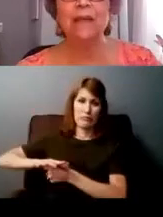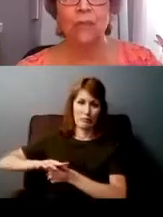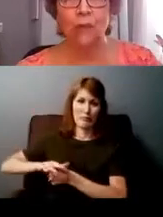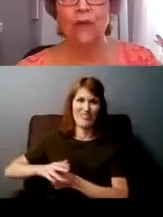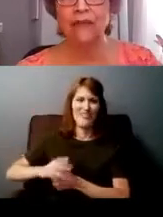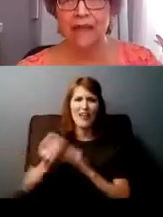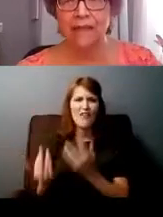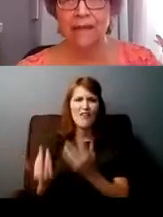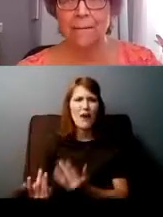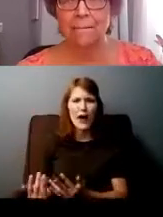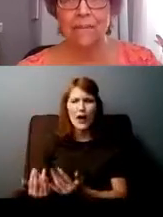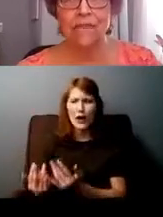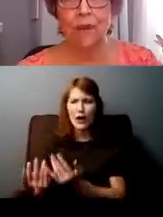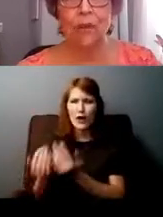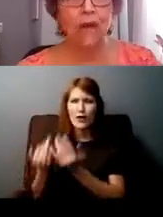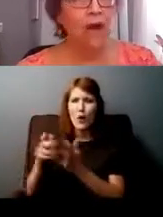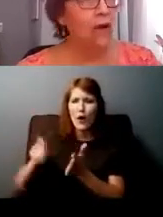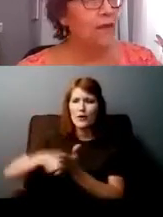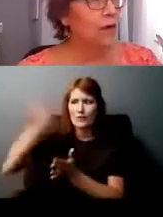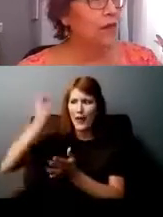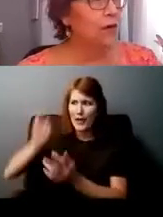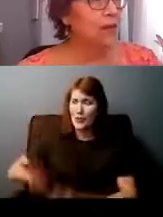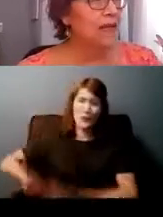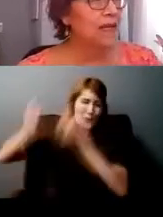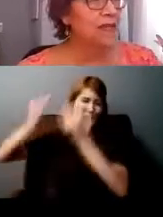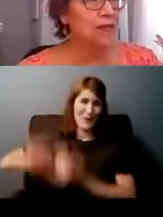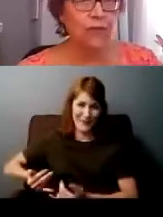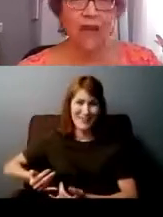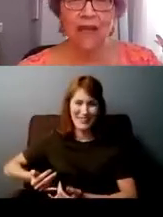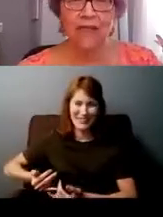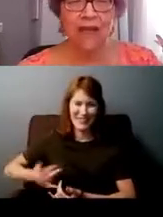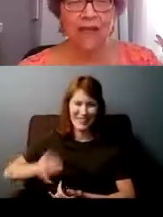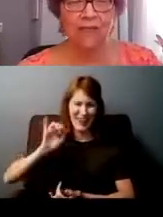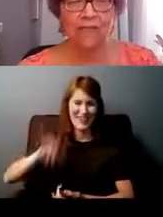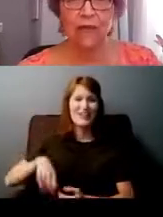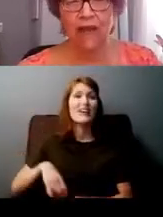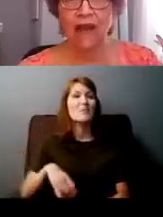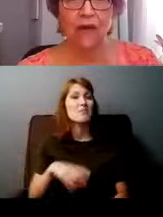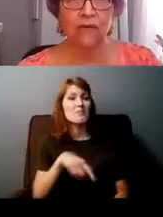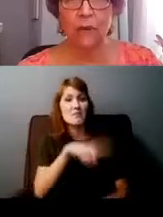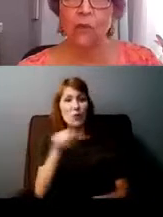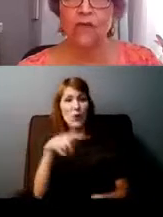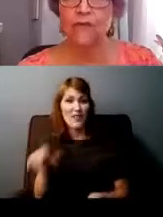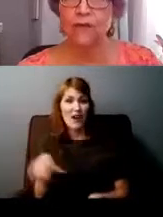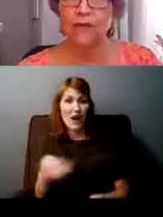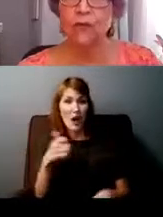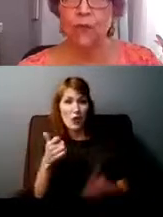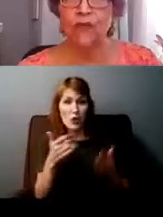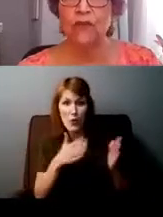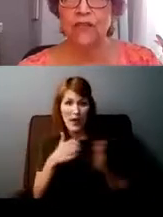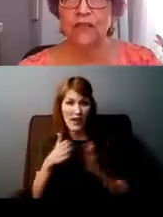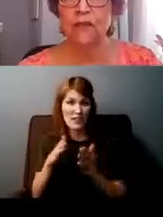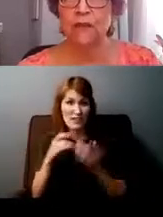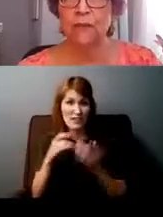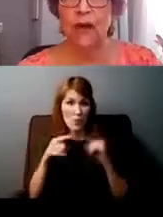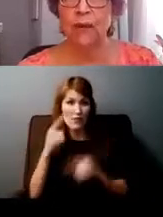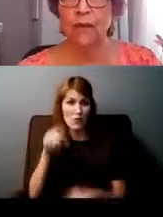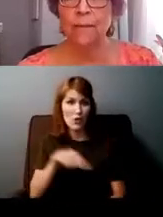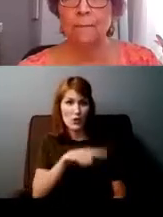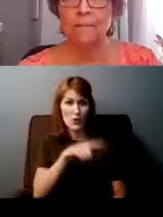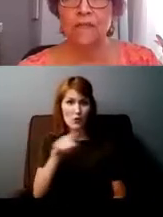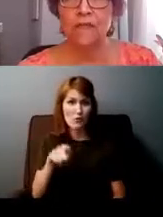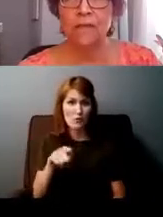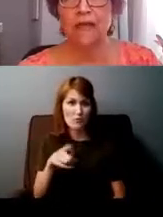make it more heated. So are there other ways that you guys have figured out that works for you when you're dealing with a